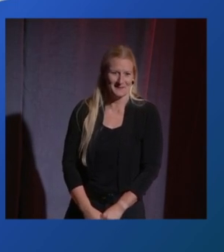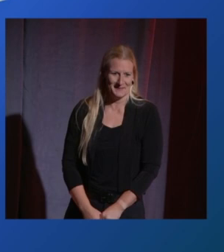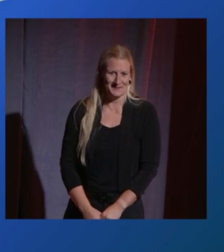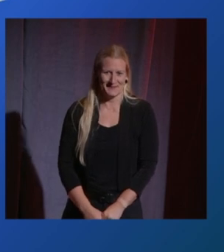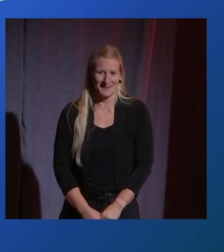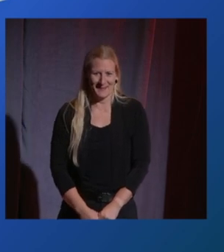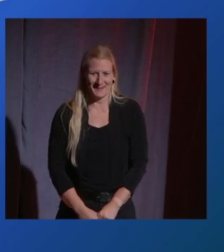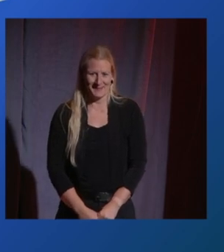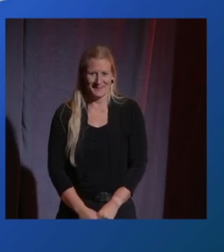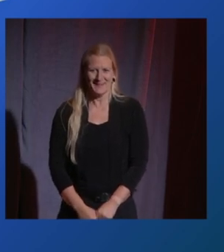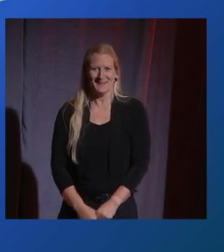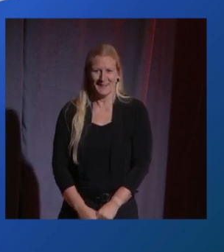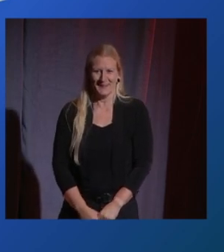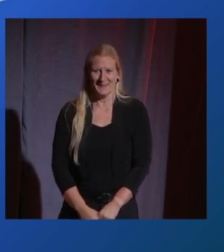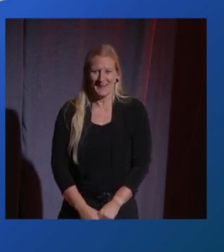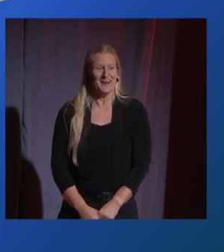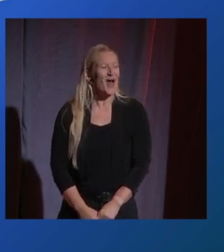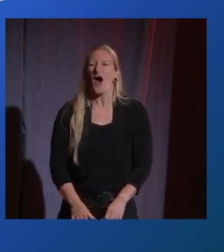that's